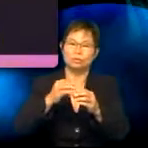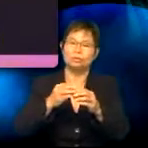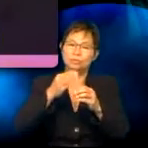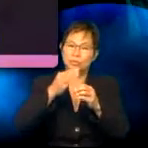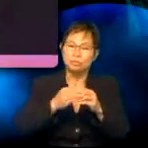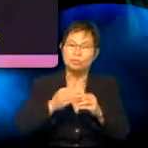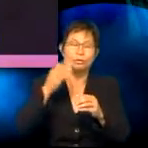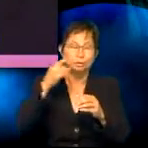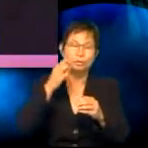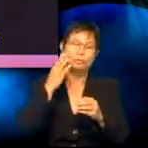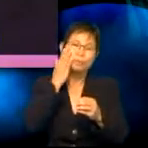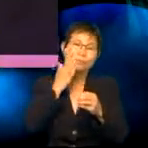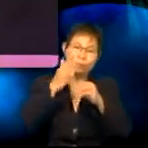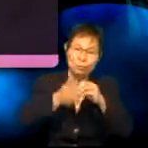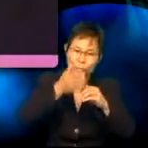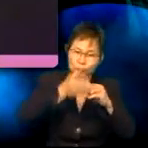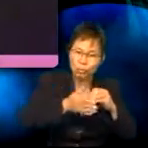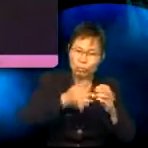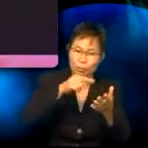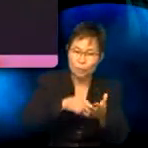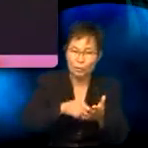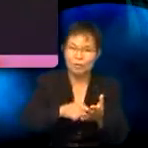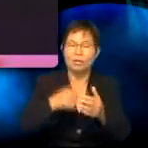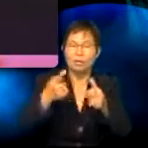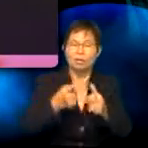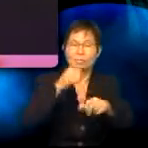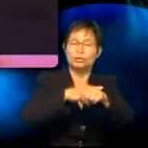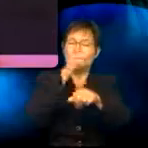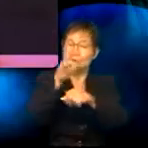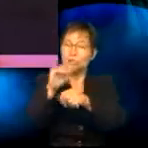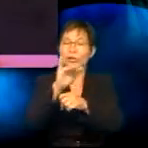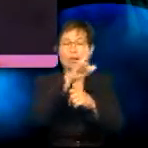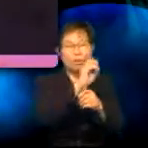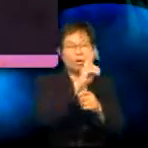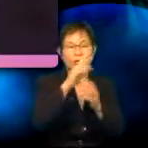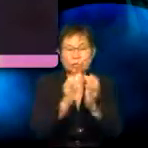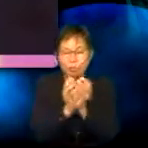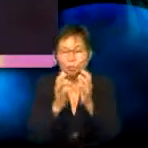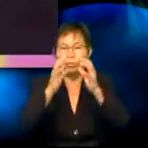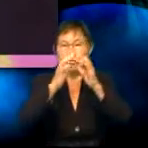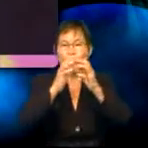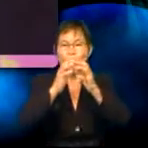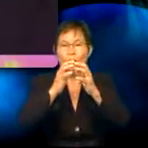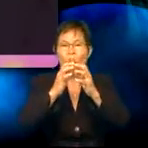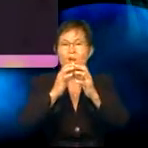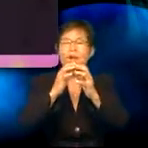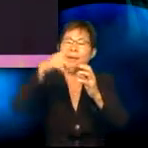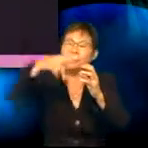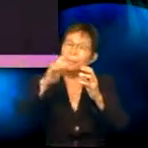during post-fertilization, the ovary will grow and its petals and stamens will fall